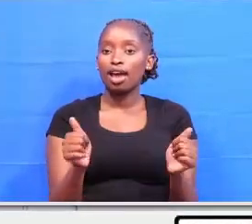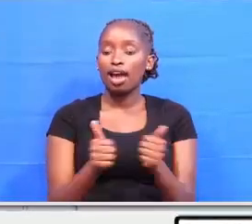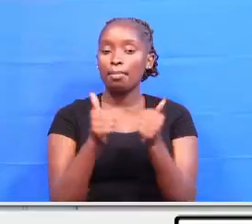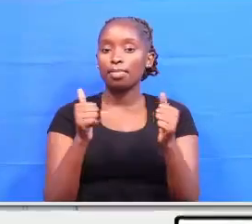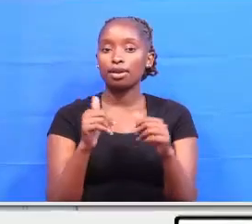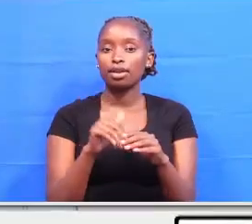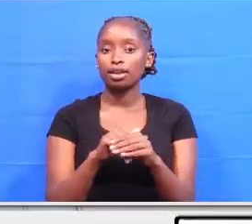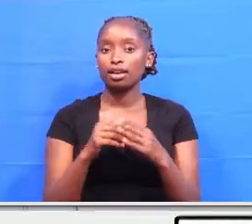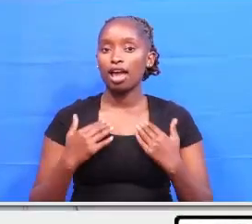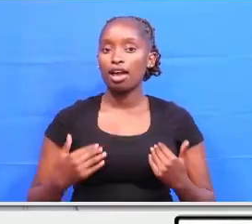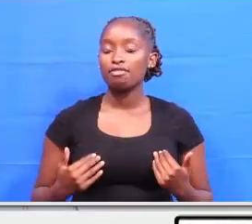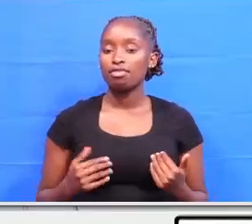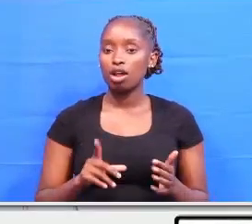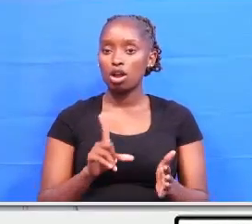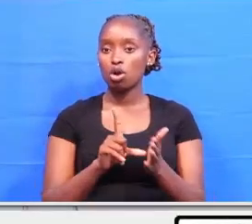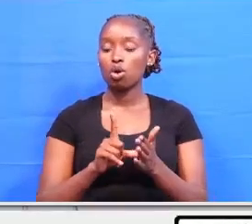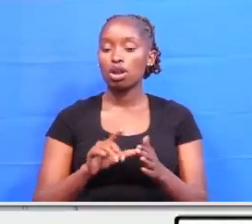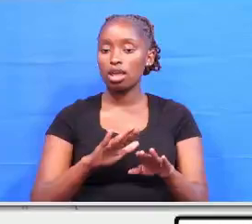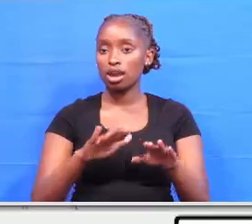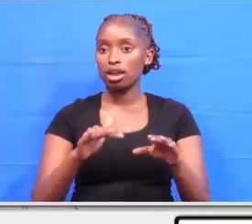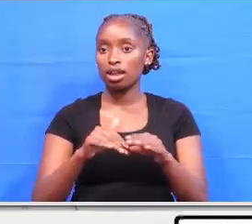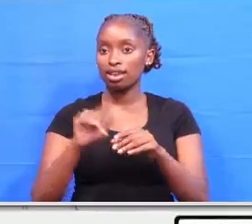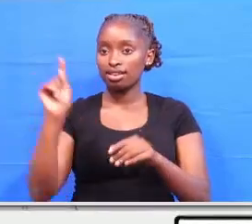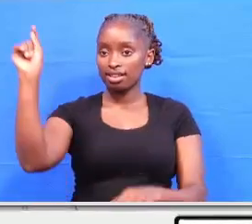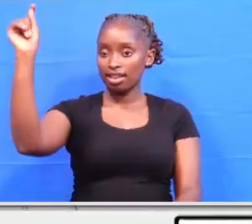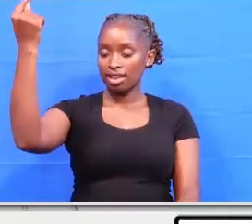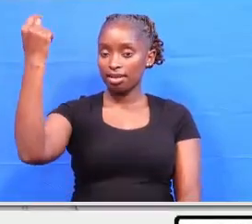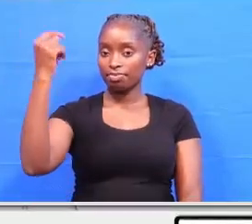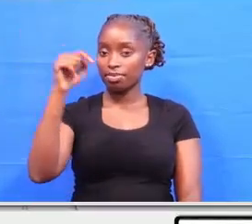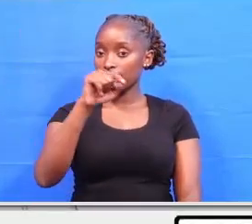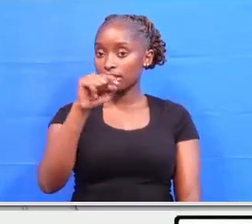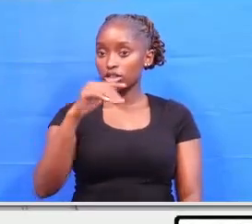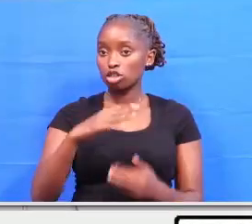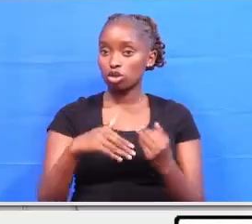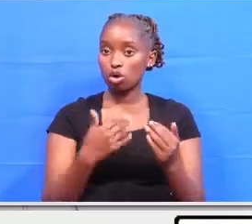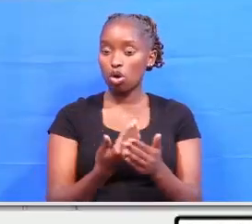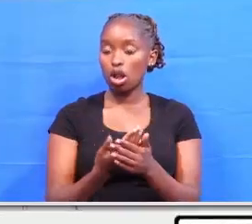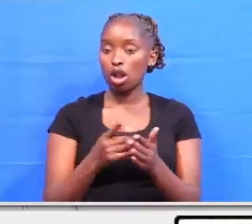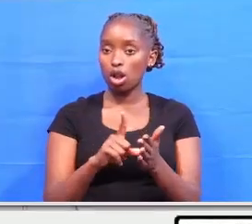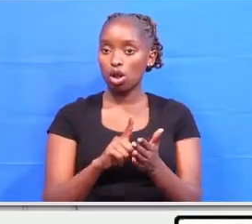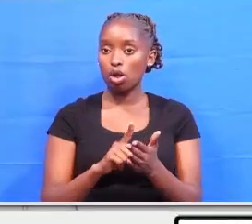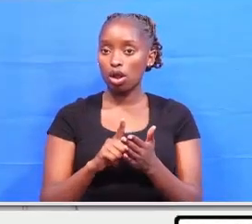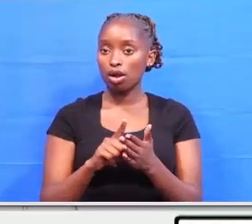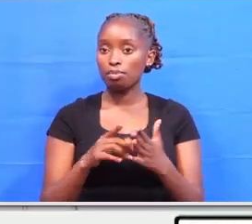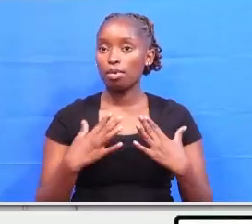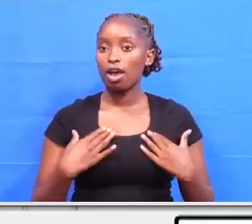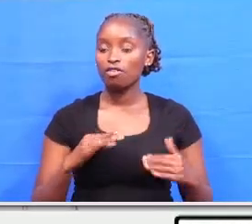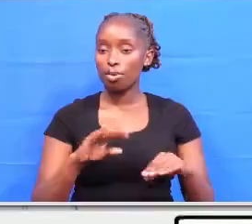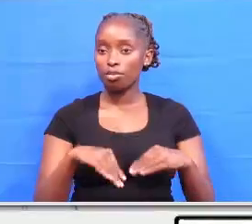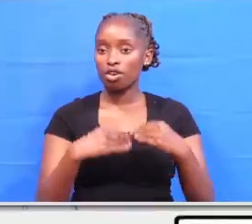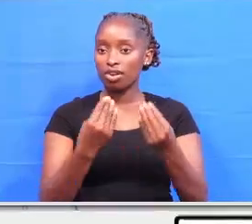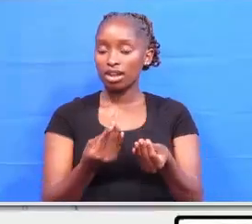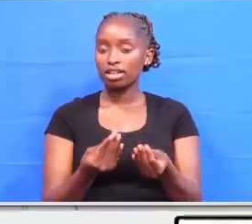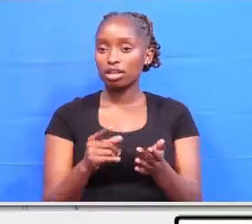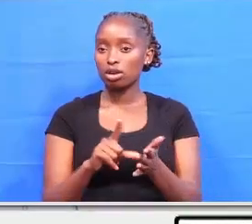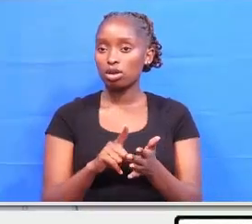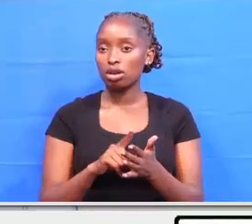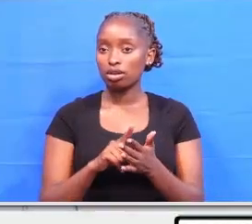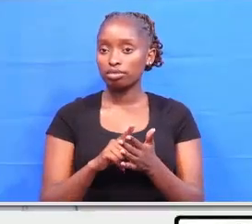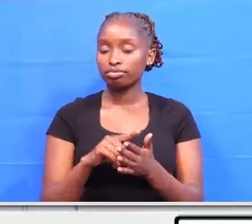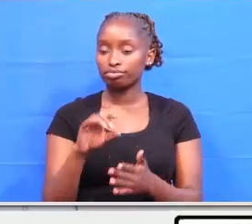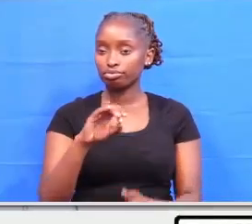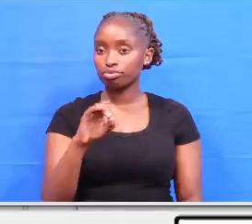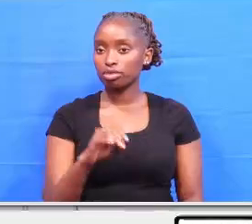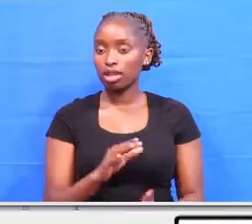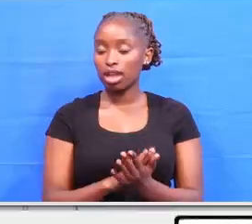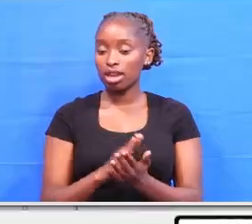in Kenya. The credit bureaus are providing credit scores. And the interesting thing is